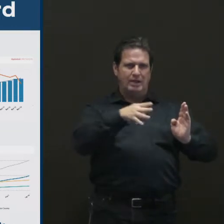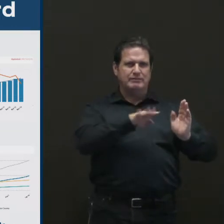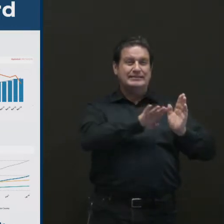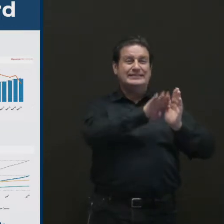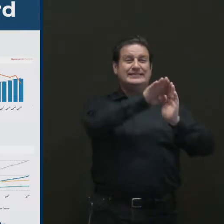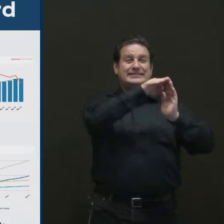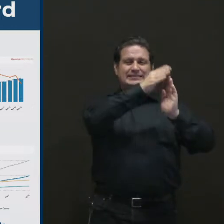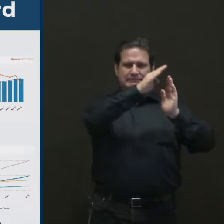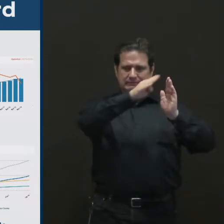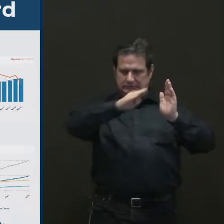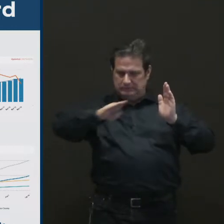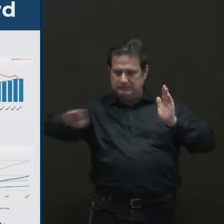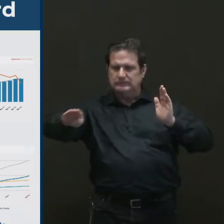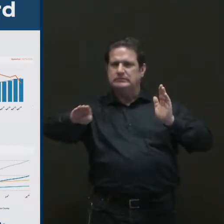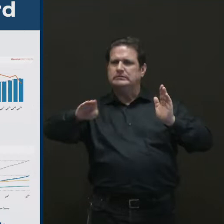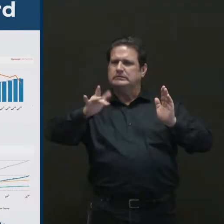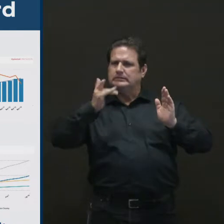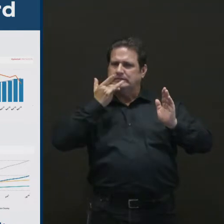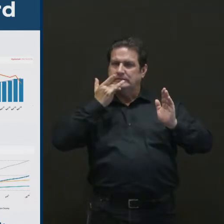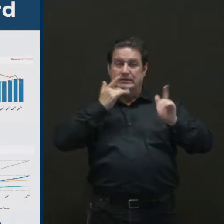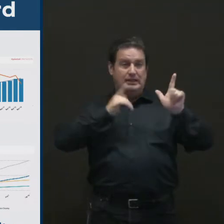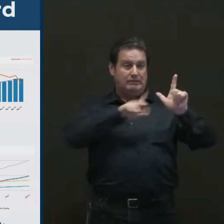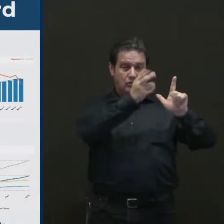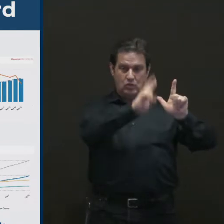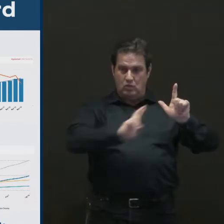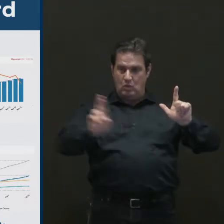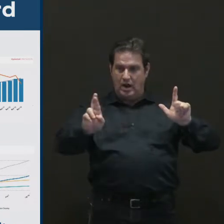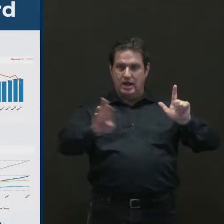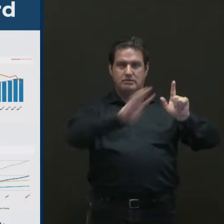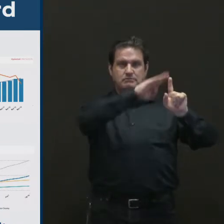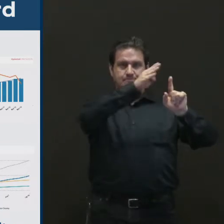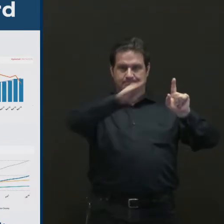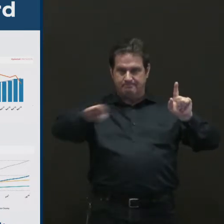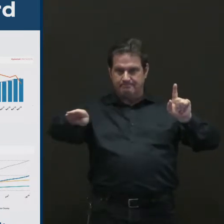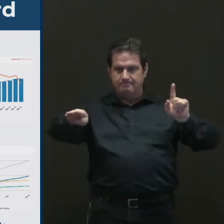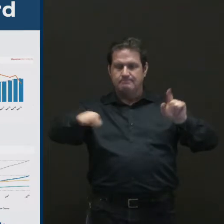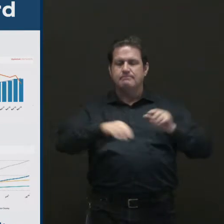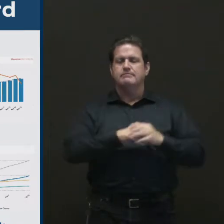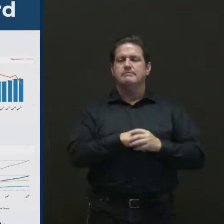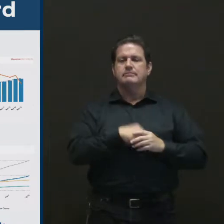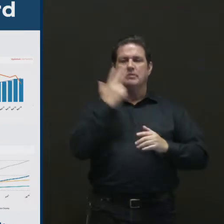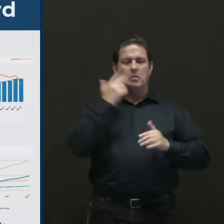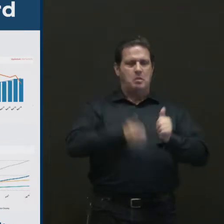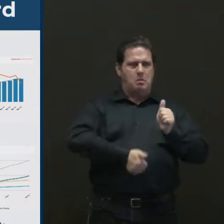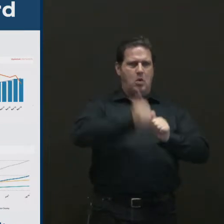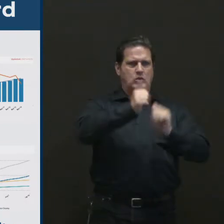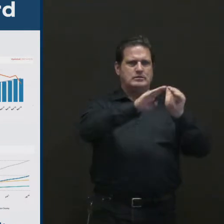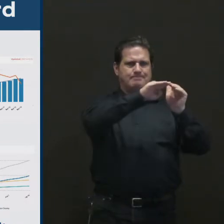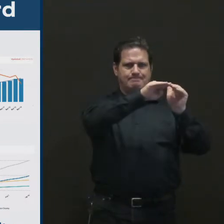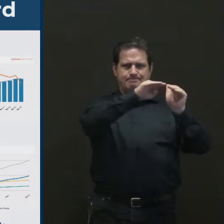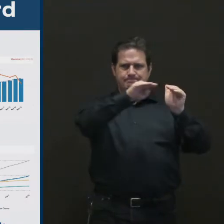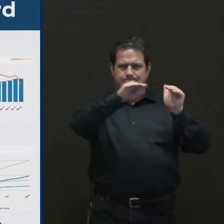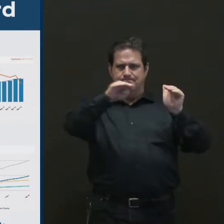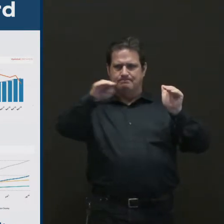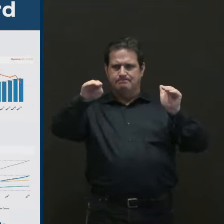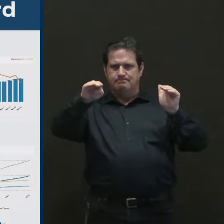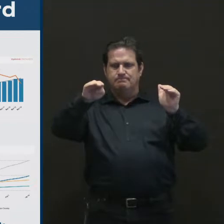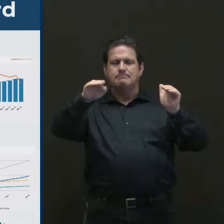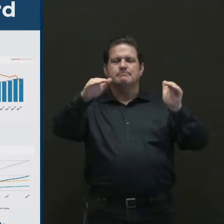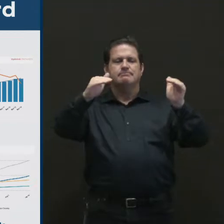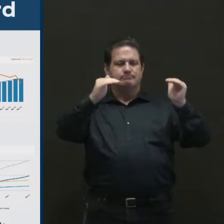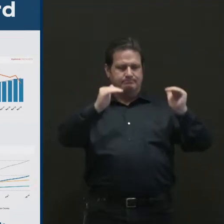a downward trajectory from left to right, and you can see most of them are flat. Our